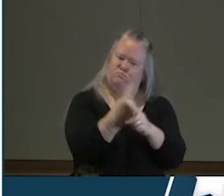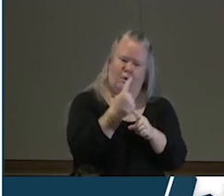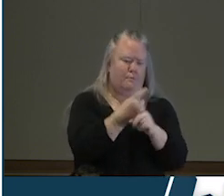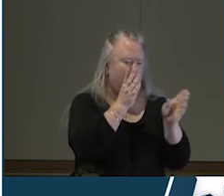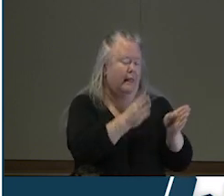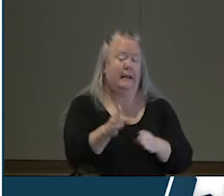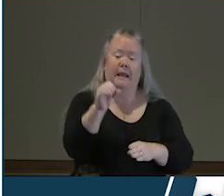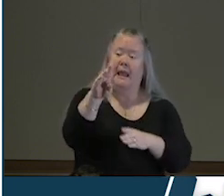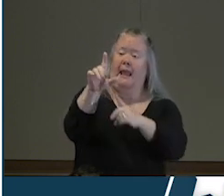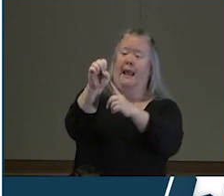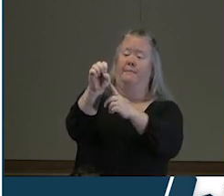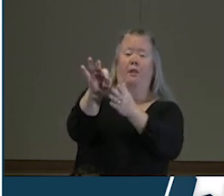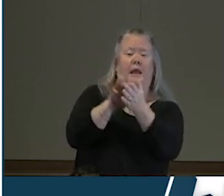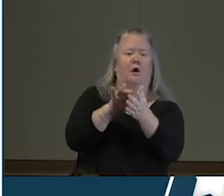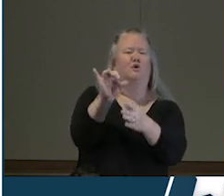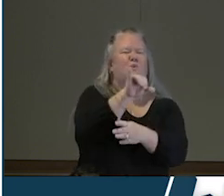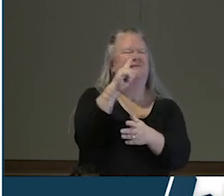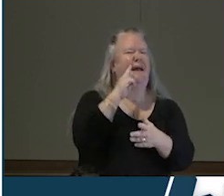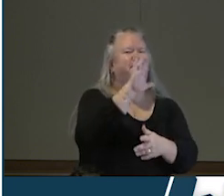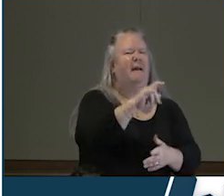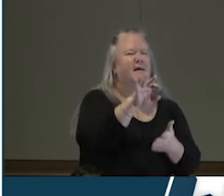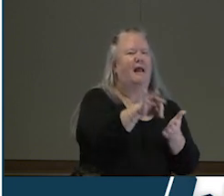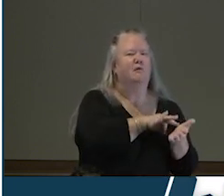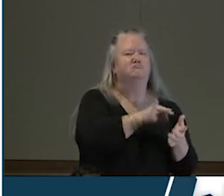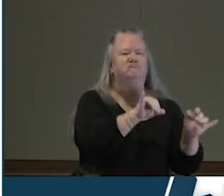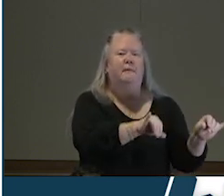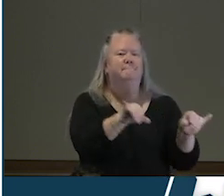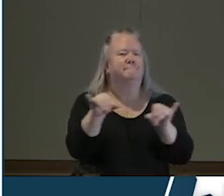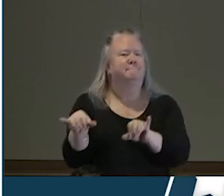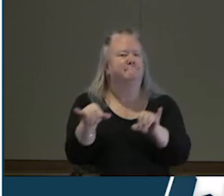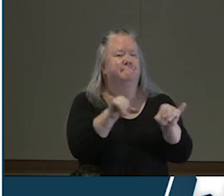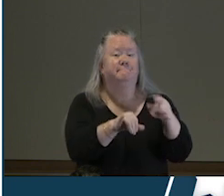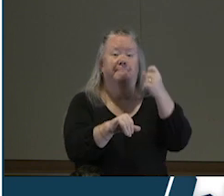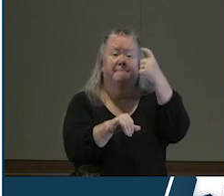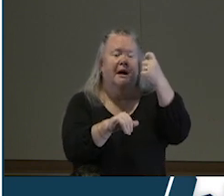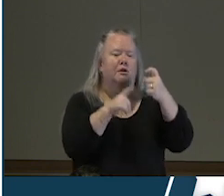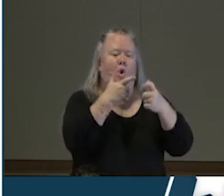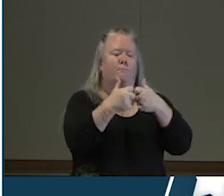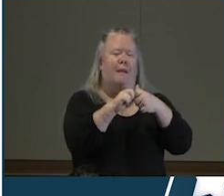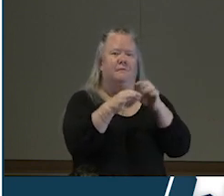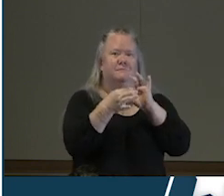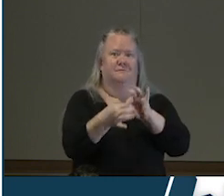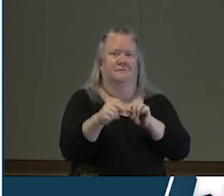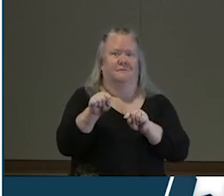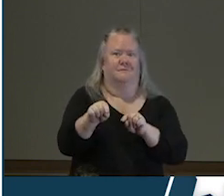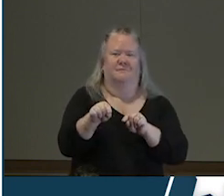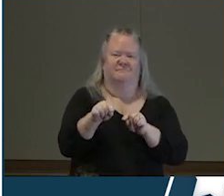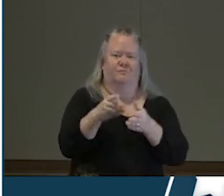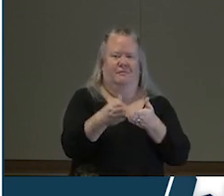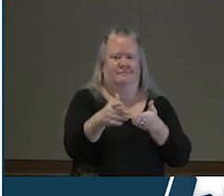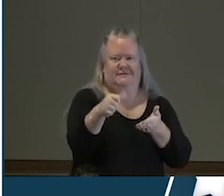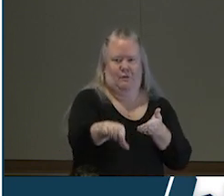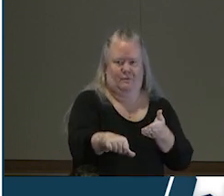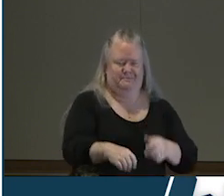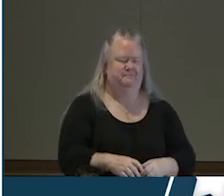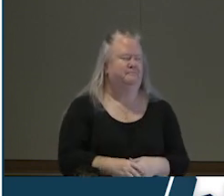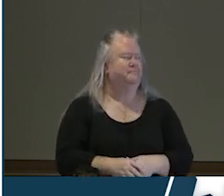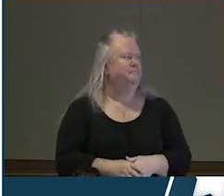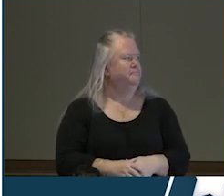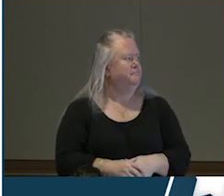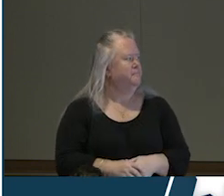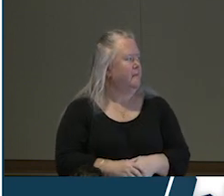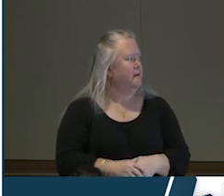The ABLE account can be used like their bank account, right? But without the issue of the disqualification.